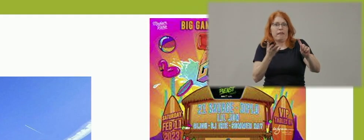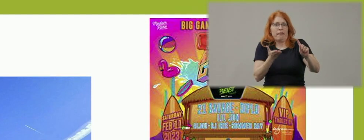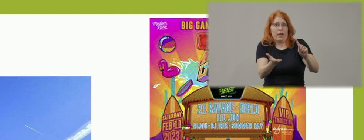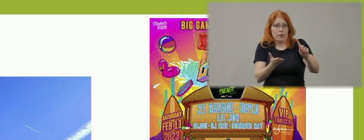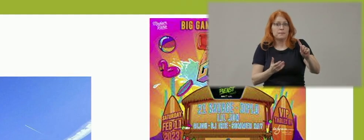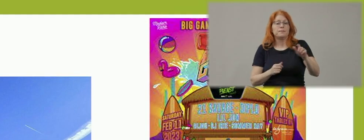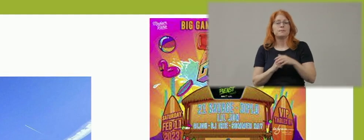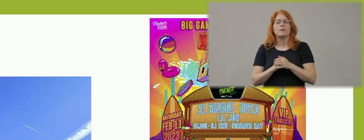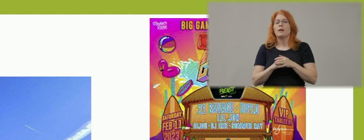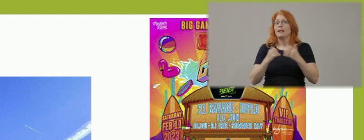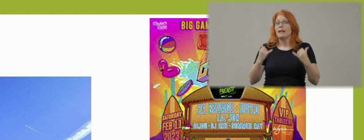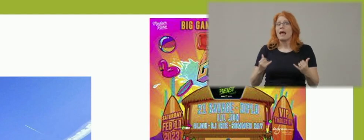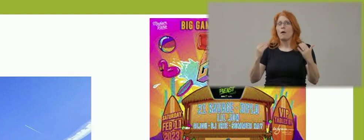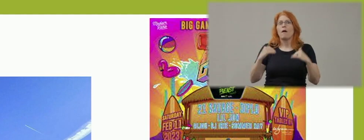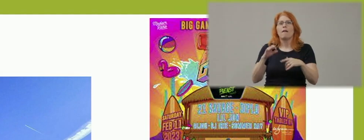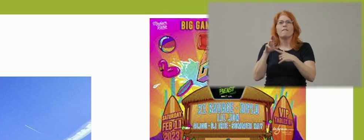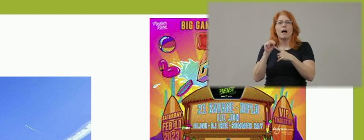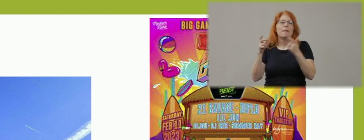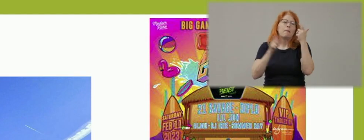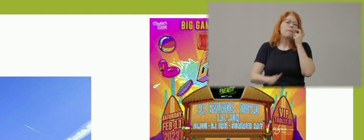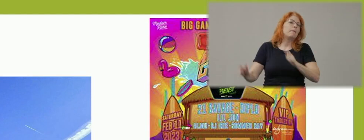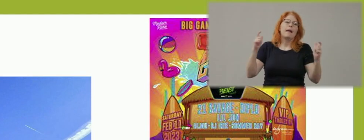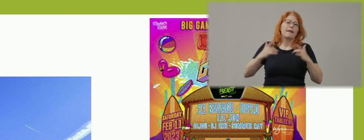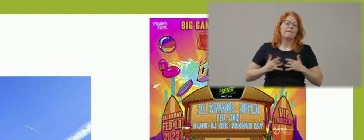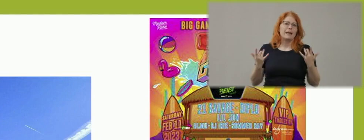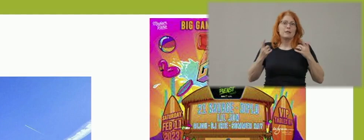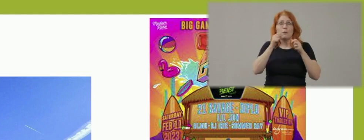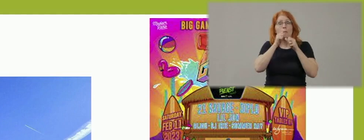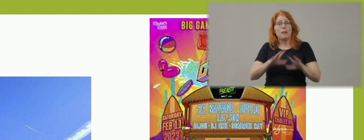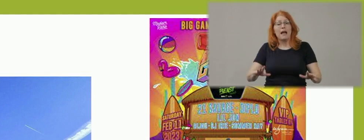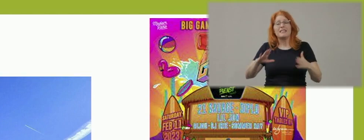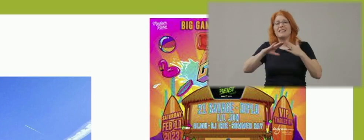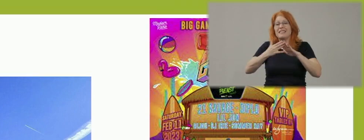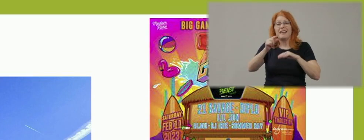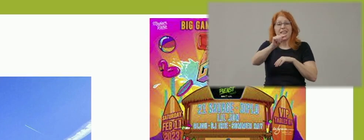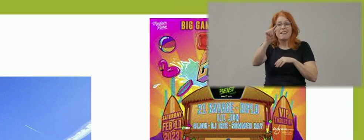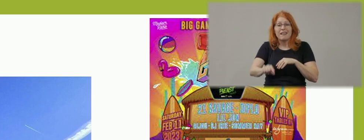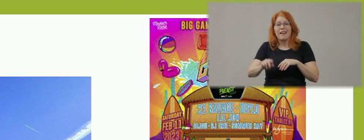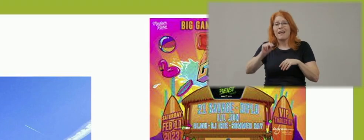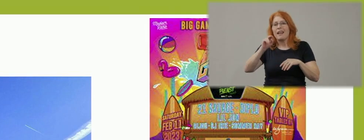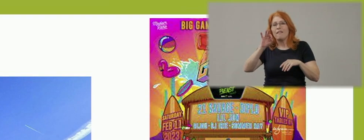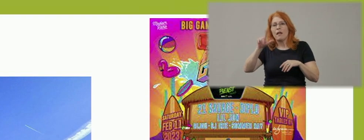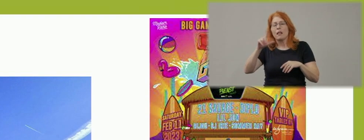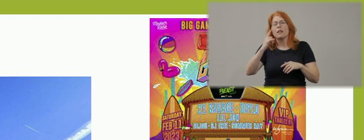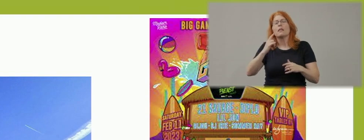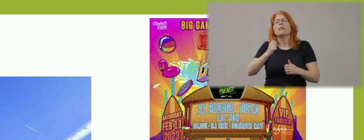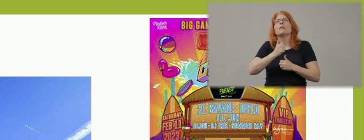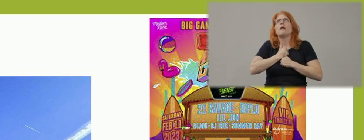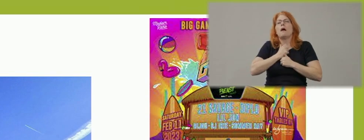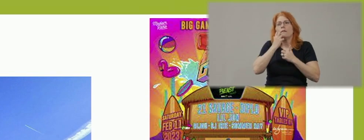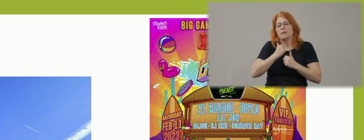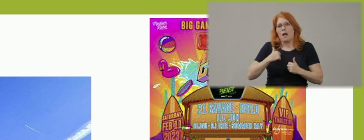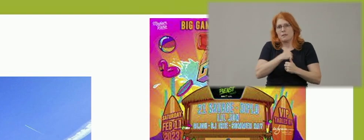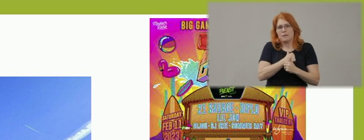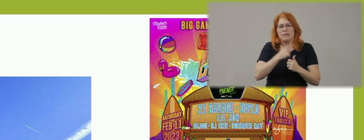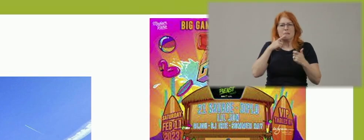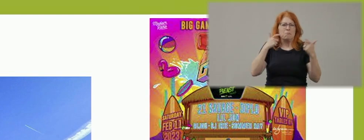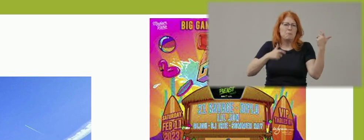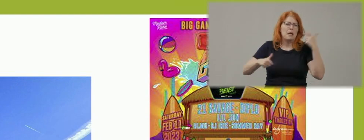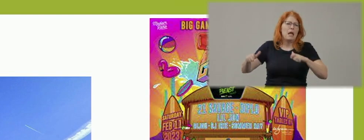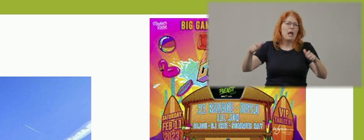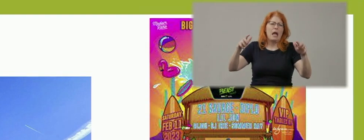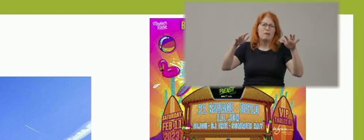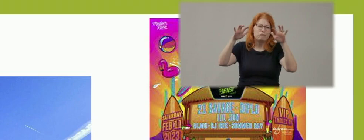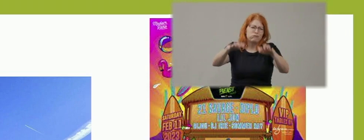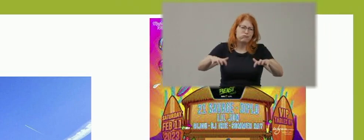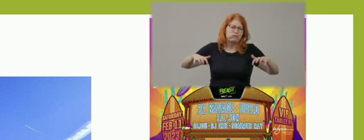So the fun stuff, the large-scale events. We're blessed at the city of Glendale. The NFL loves us. It's a big stadium, hosts a lot